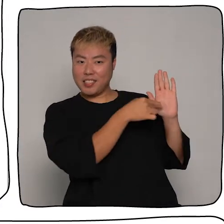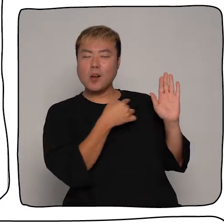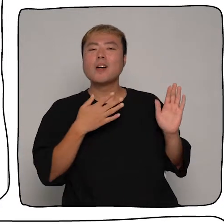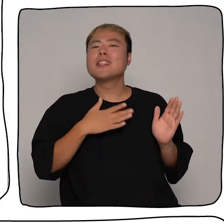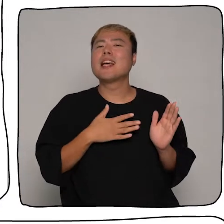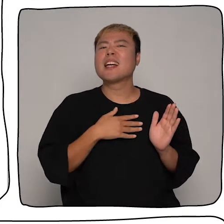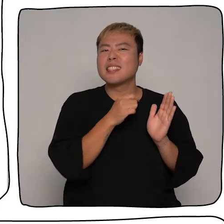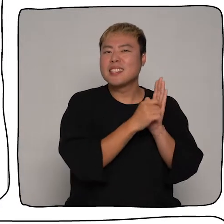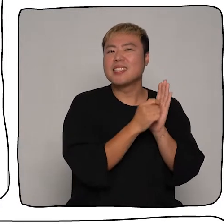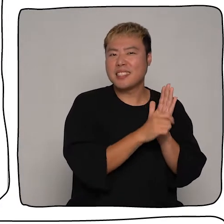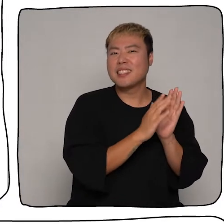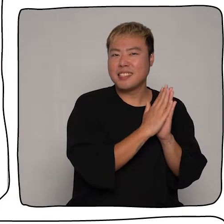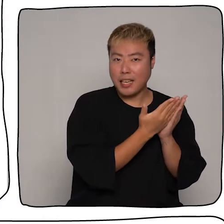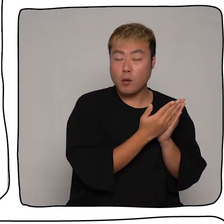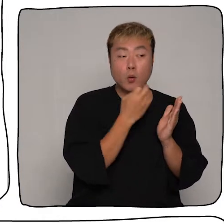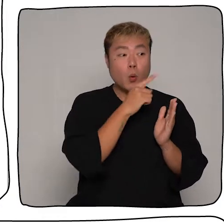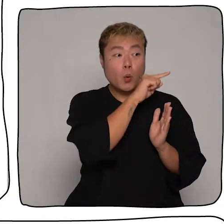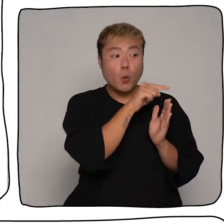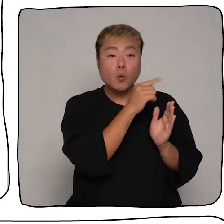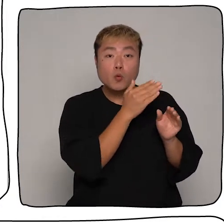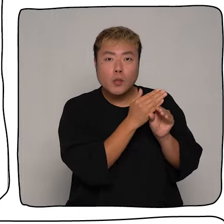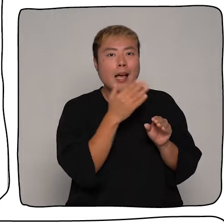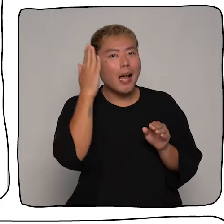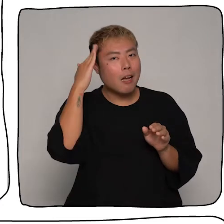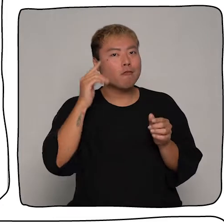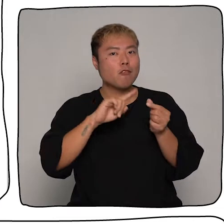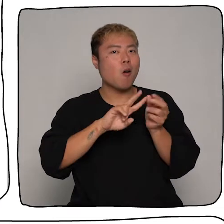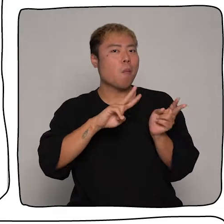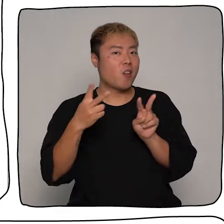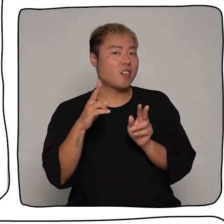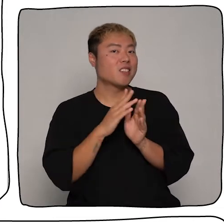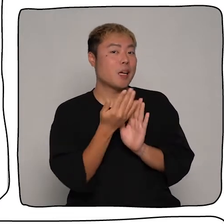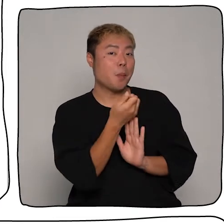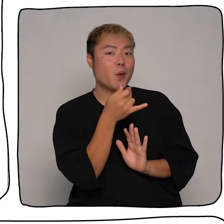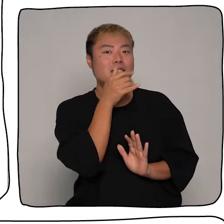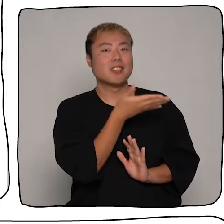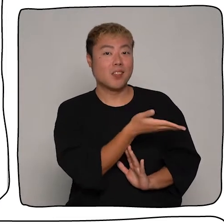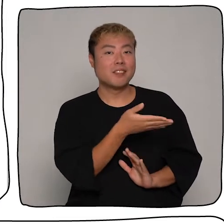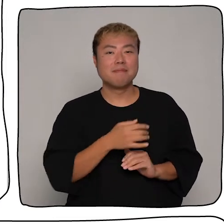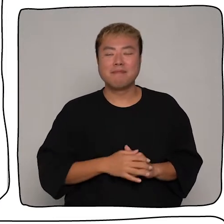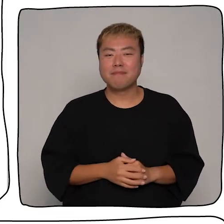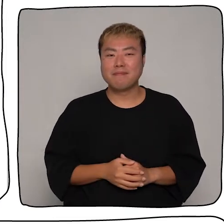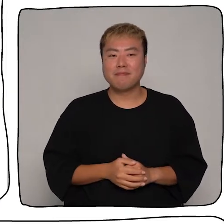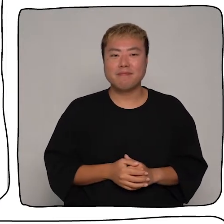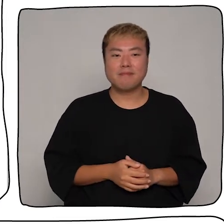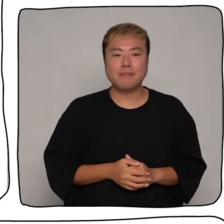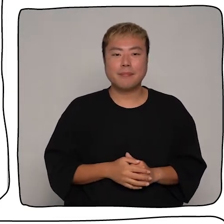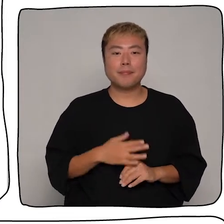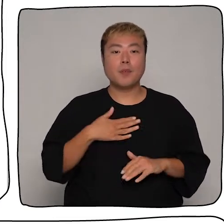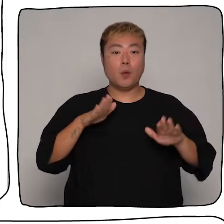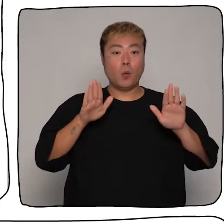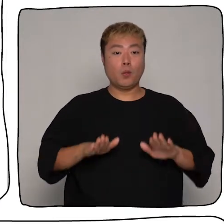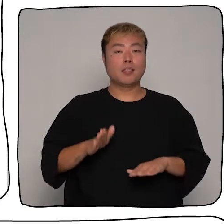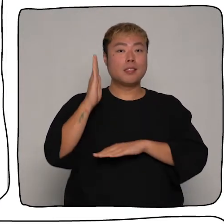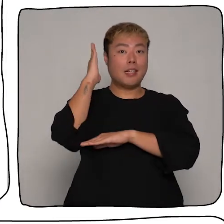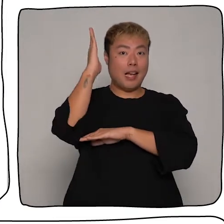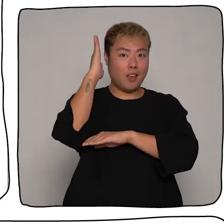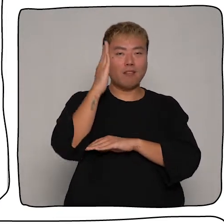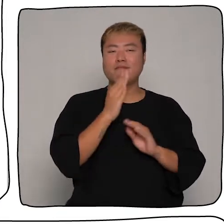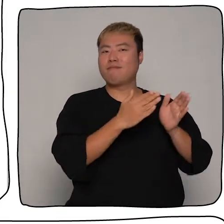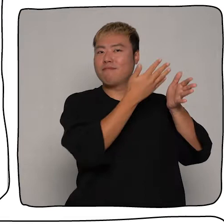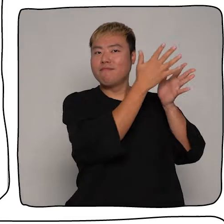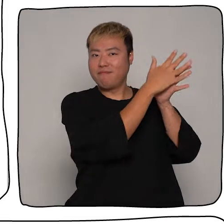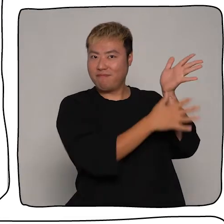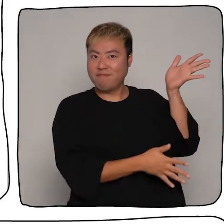books, and some of them are translated in your languages. Okay, so this is a menu